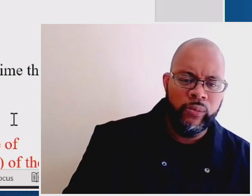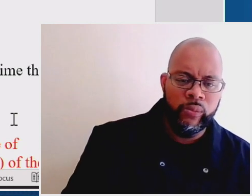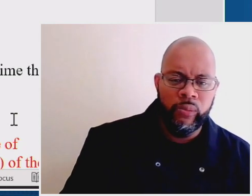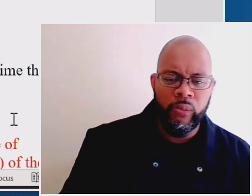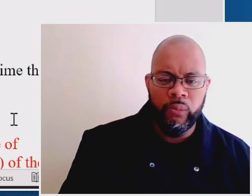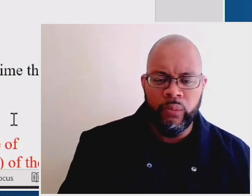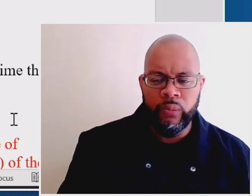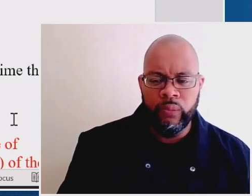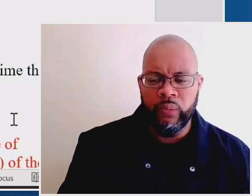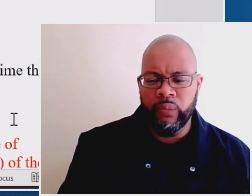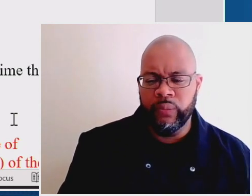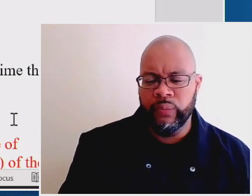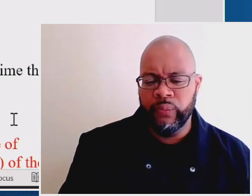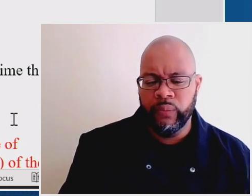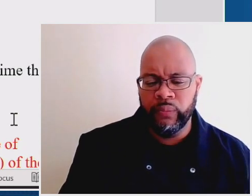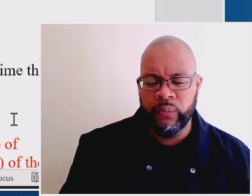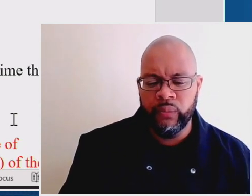Aaron?